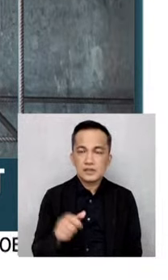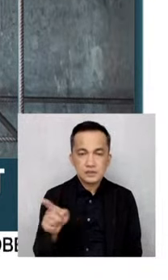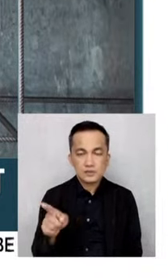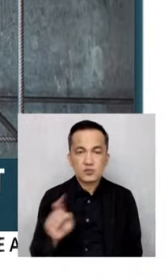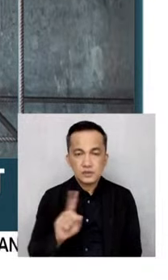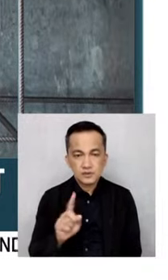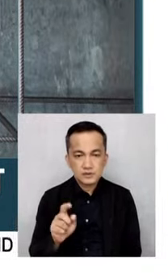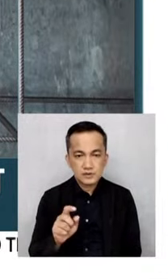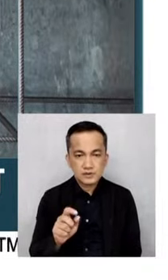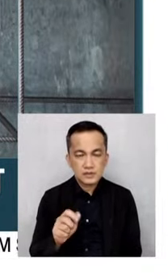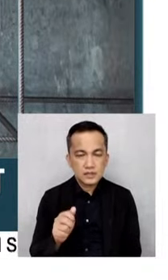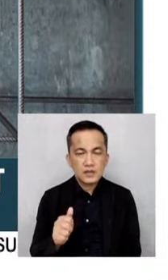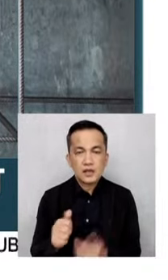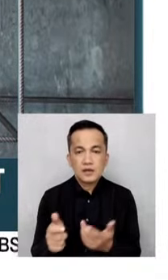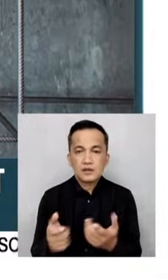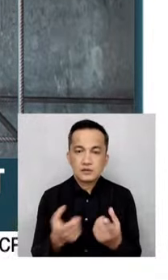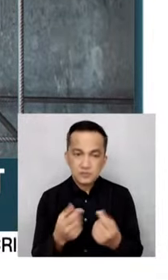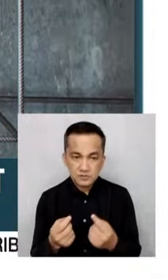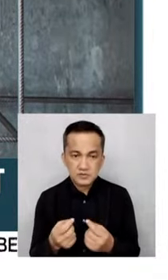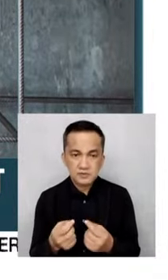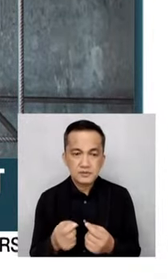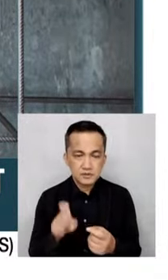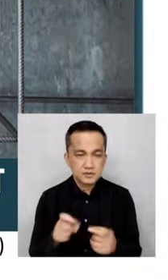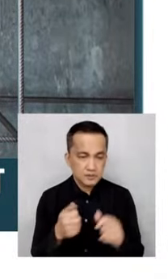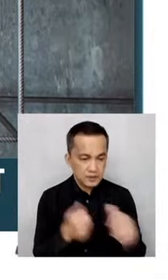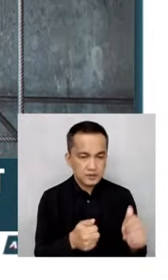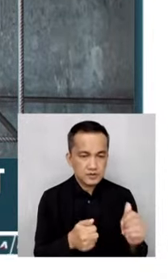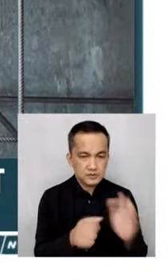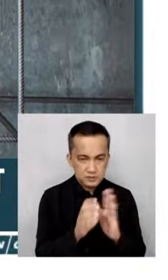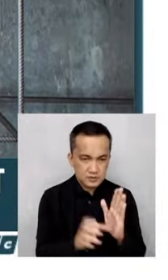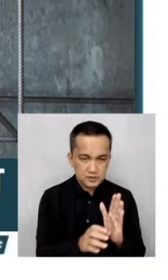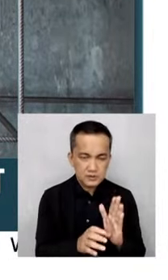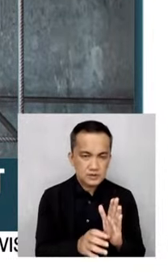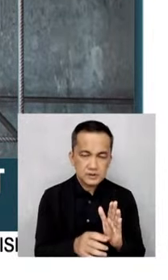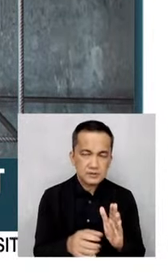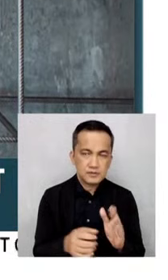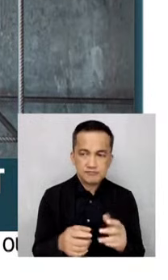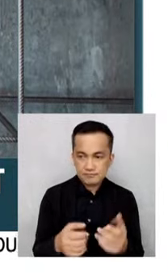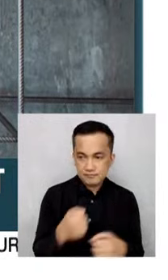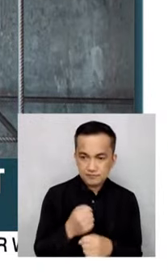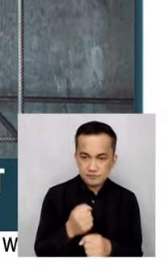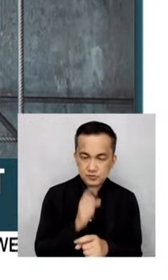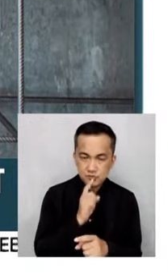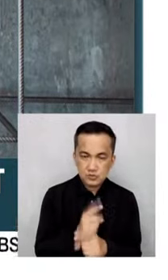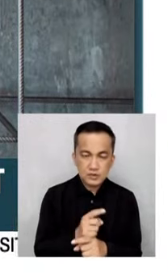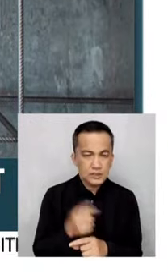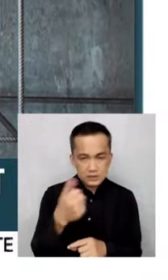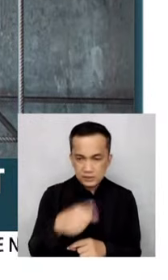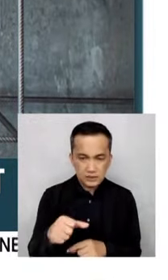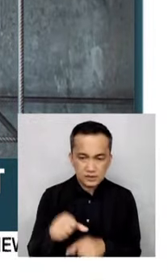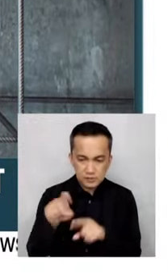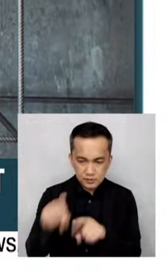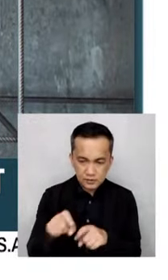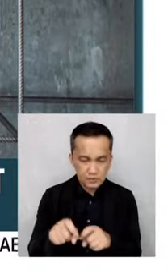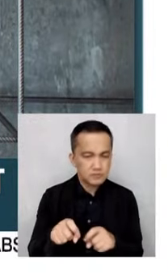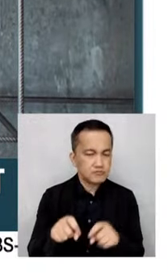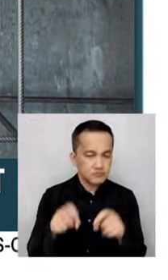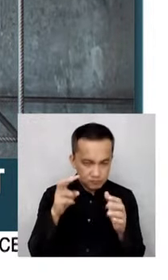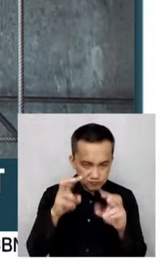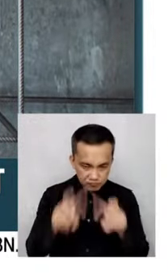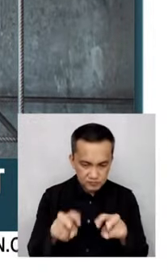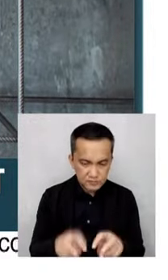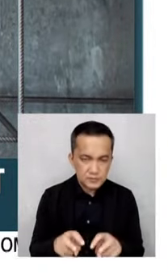follow the constitution and to ensure that if there will be any exploration, government should have a big